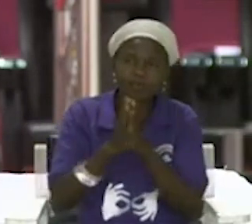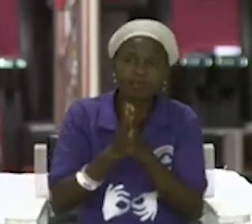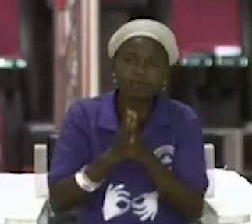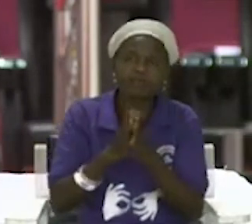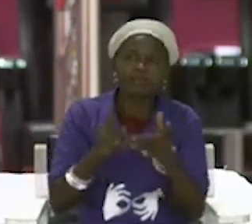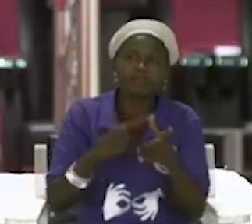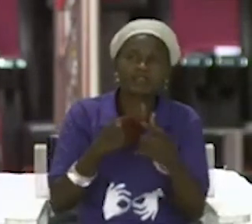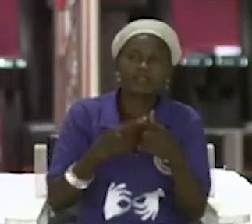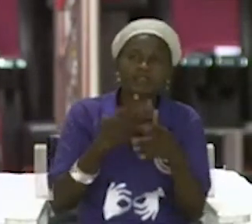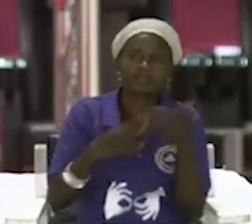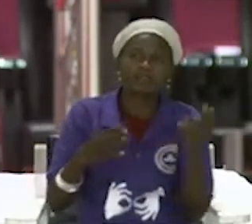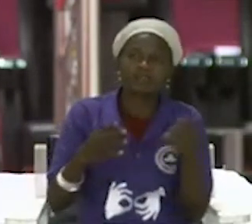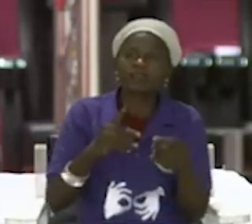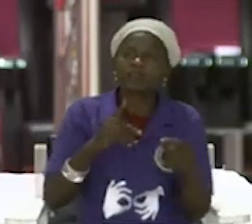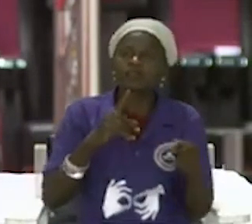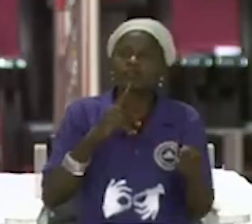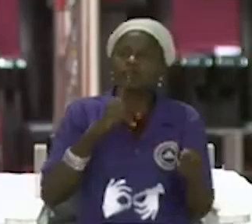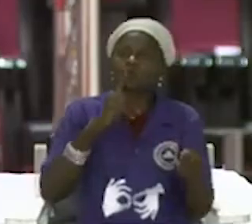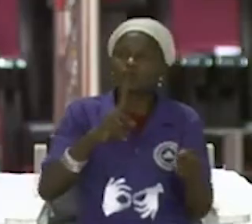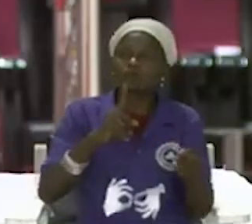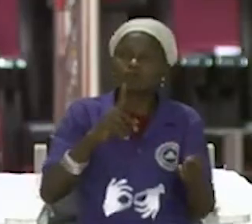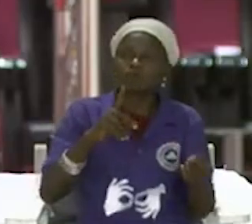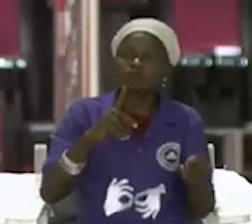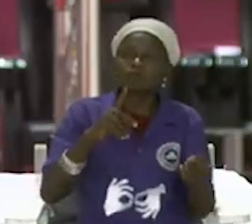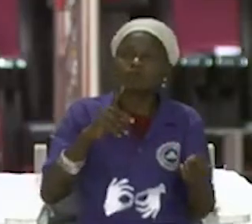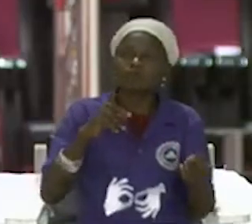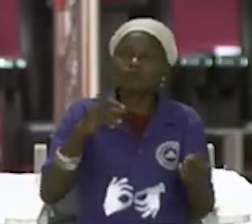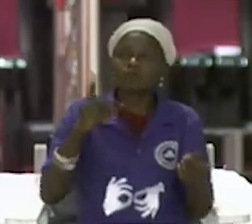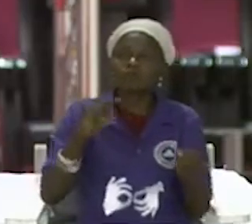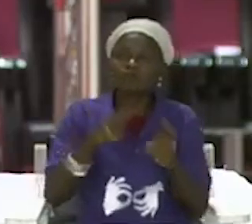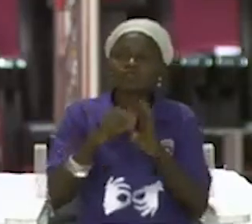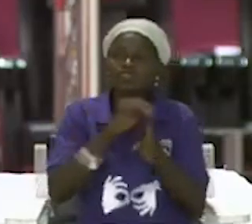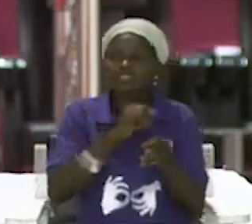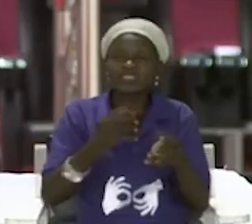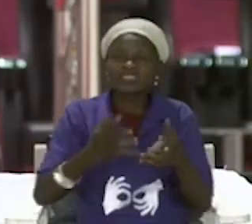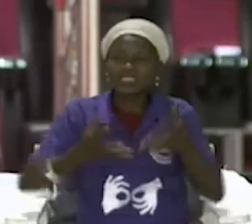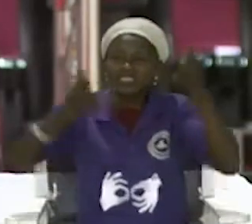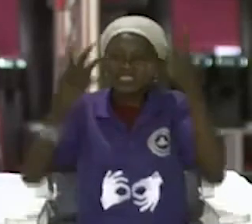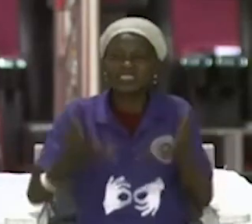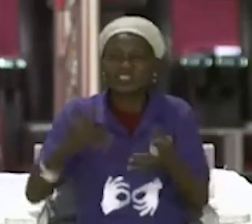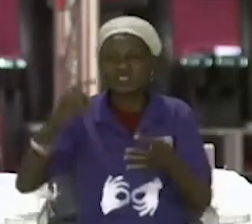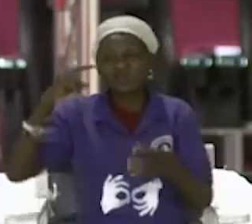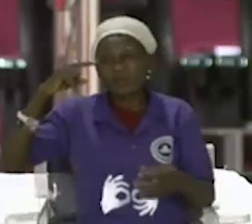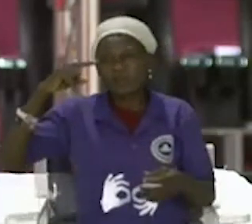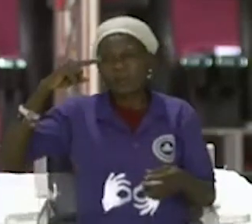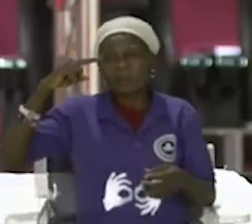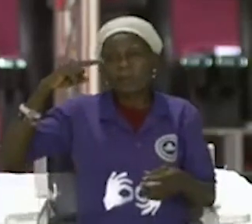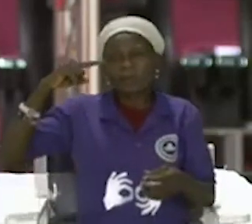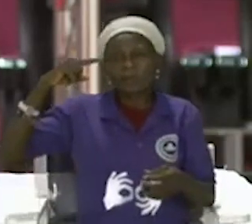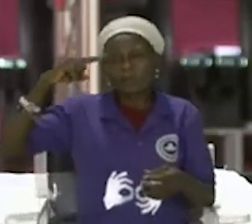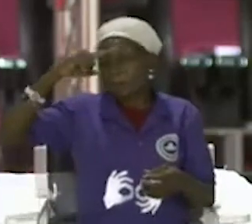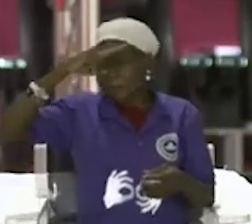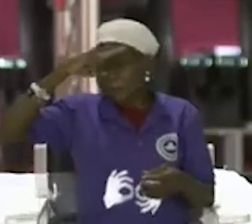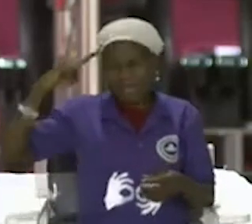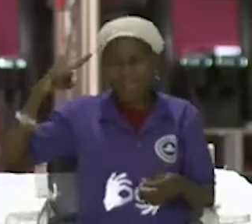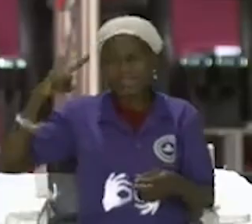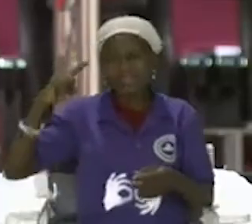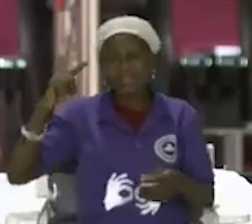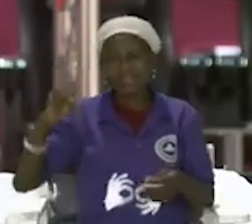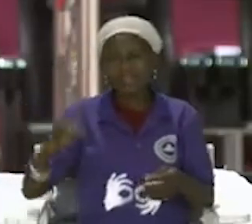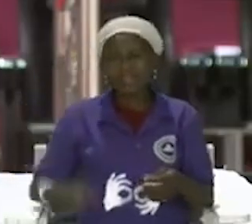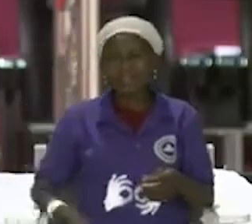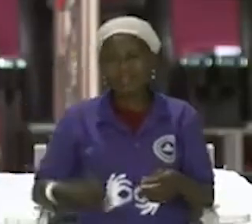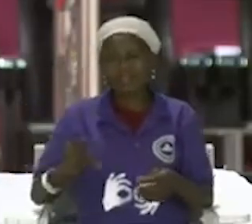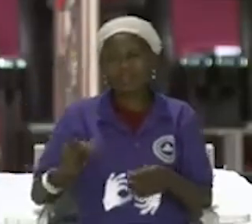of a sudden, through the locked door, a huge black dog came. I mean,